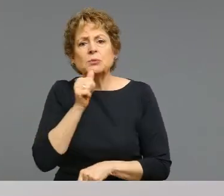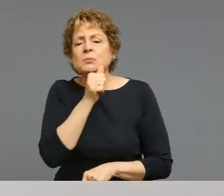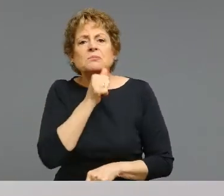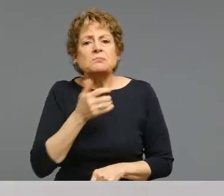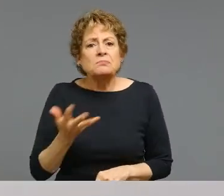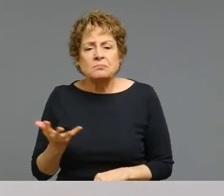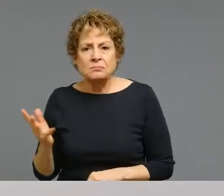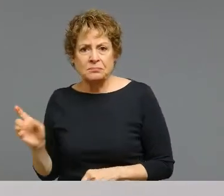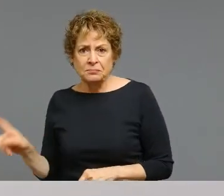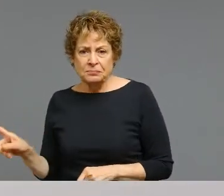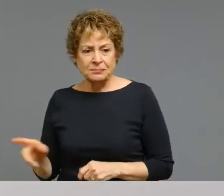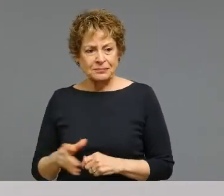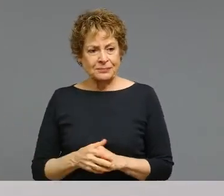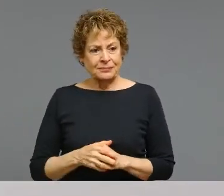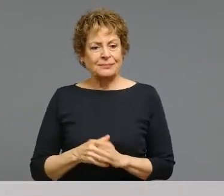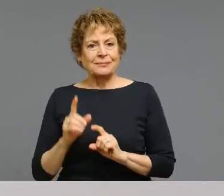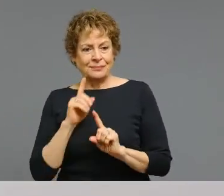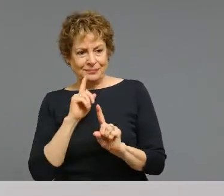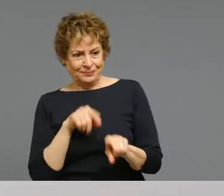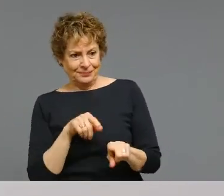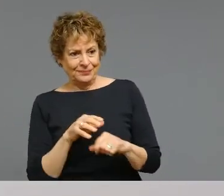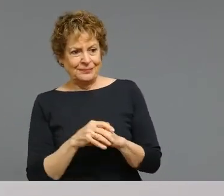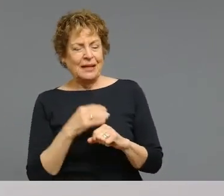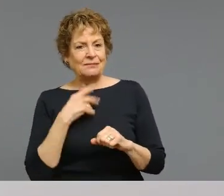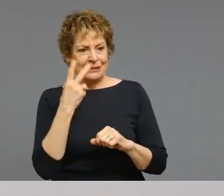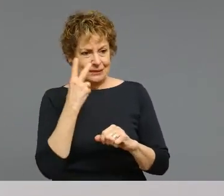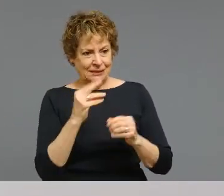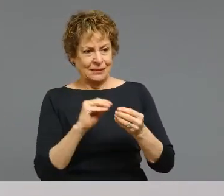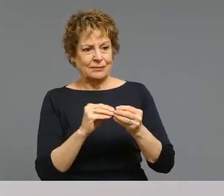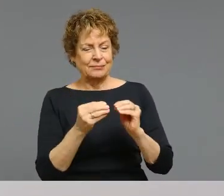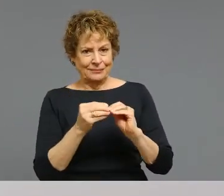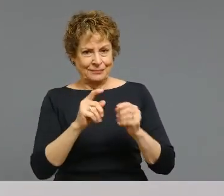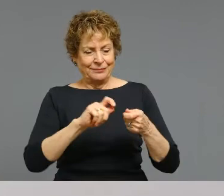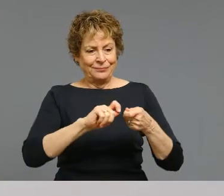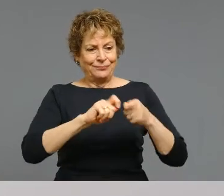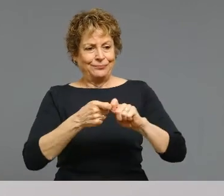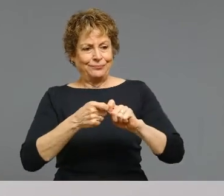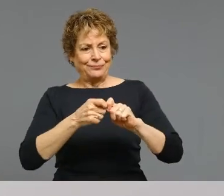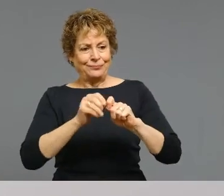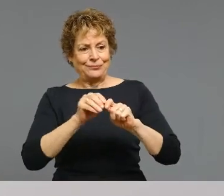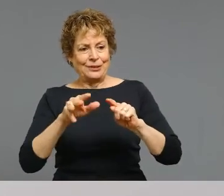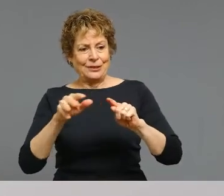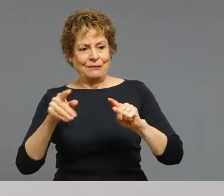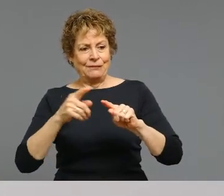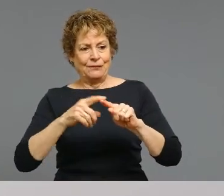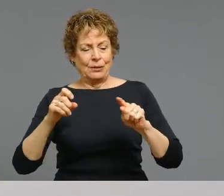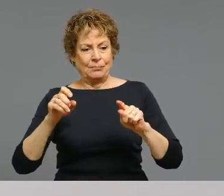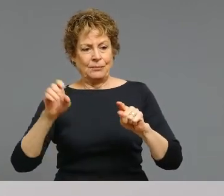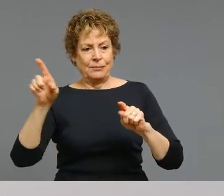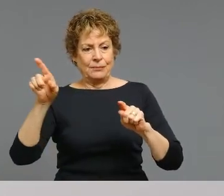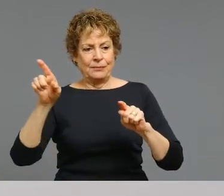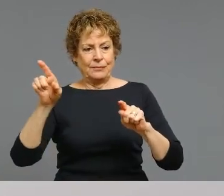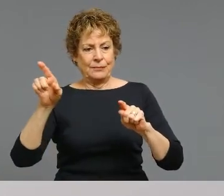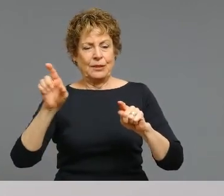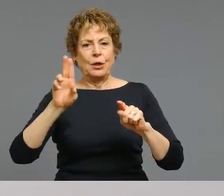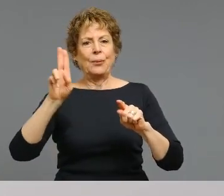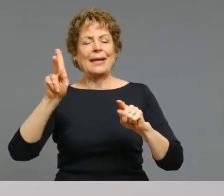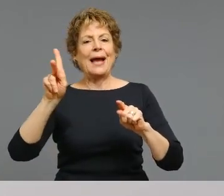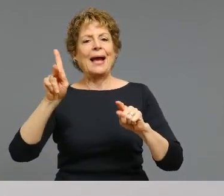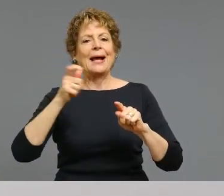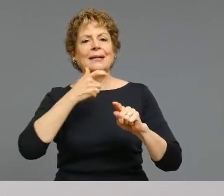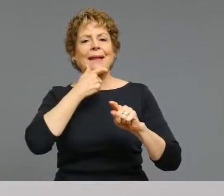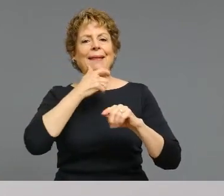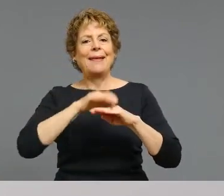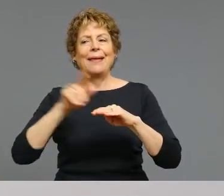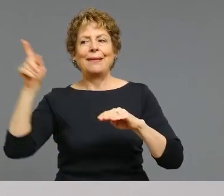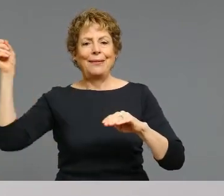the UK. We've seen numbers of the other variants. While we know that the UK strain has increased